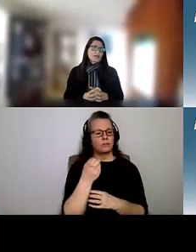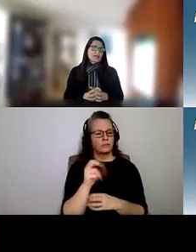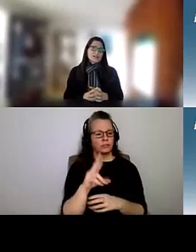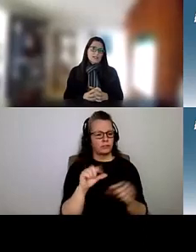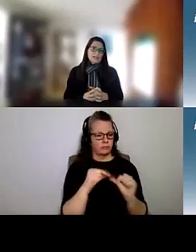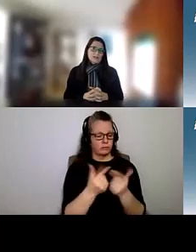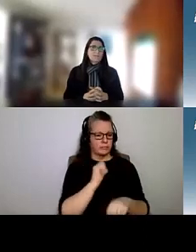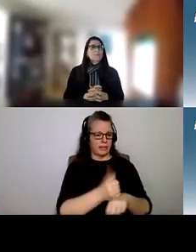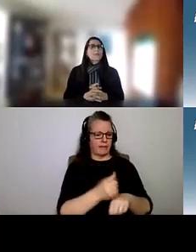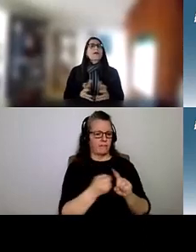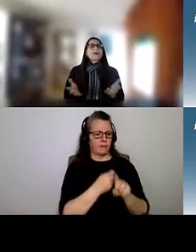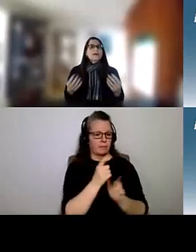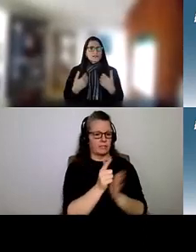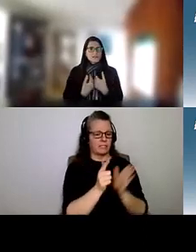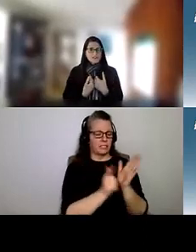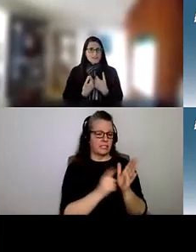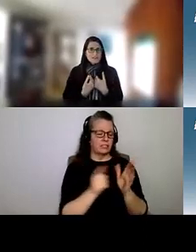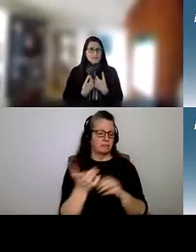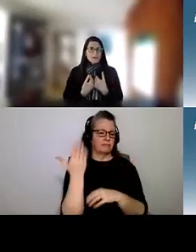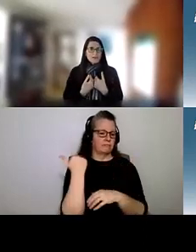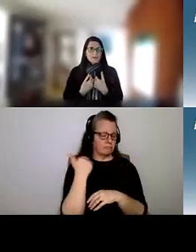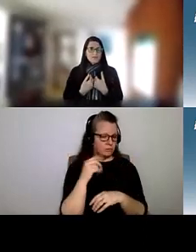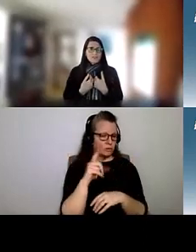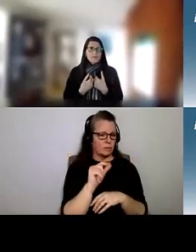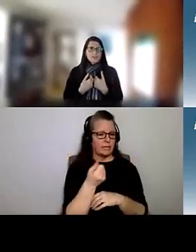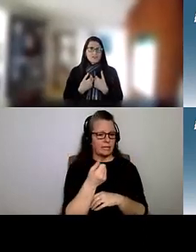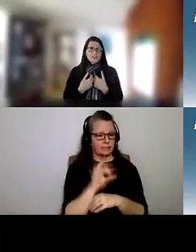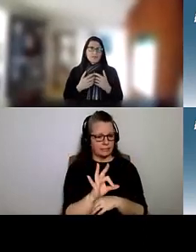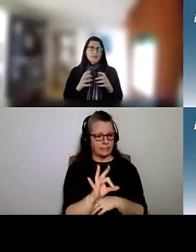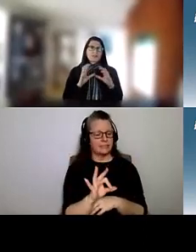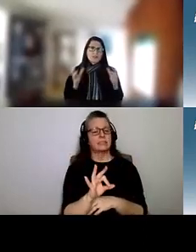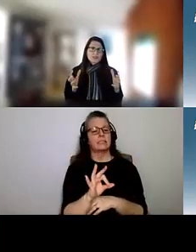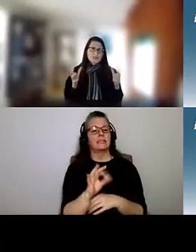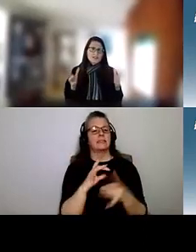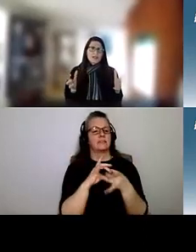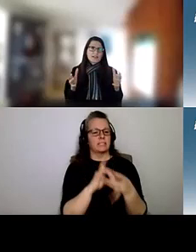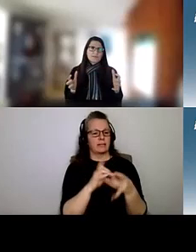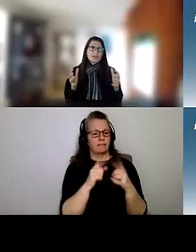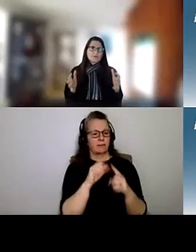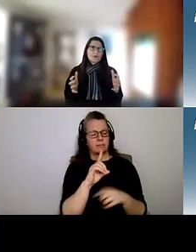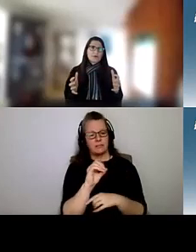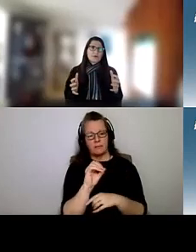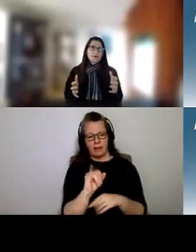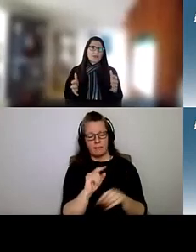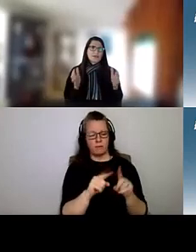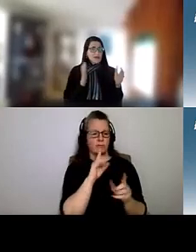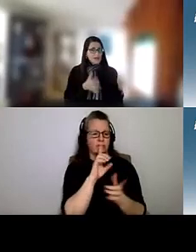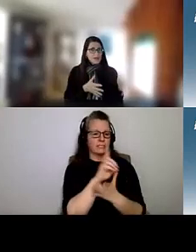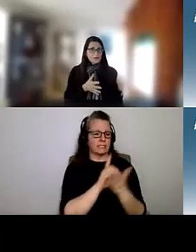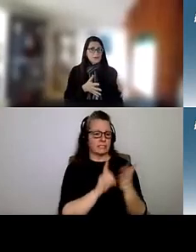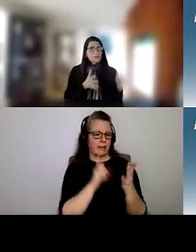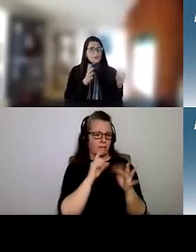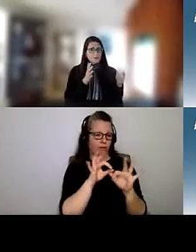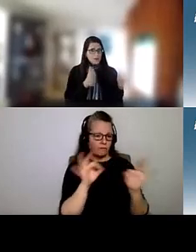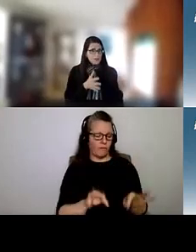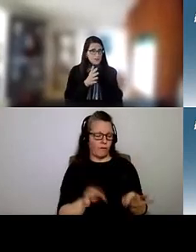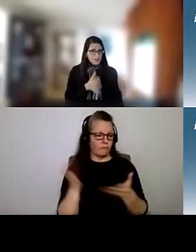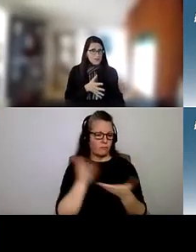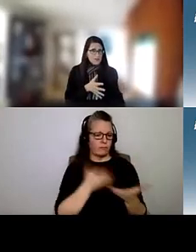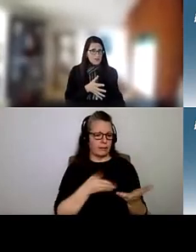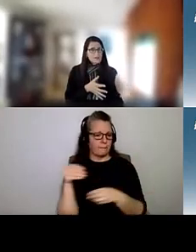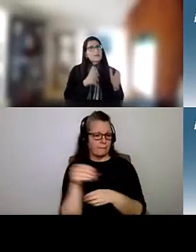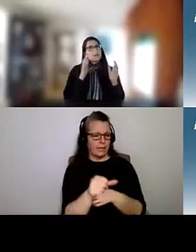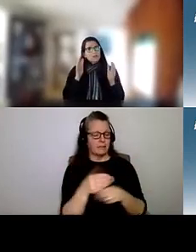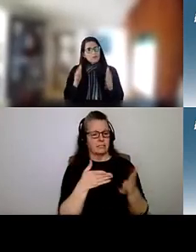in 2019. It is facilitated by the Division of Insurance, but it's really designed to be a forum for bringing payers, both public